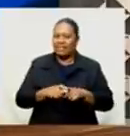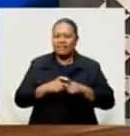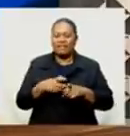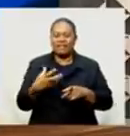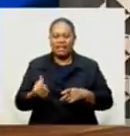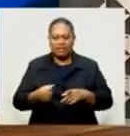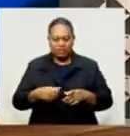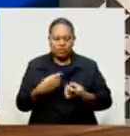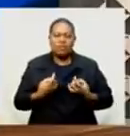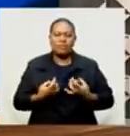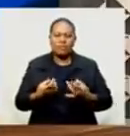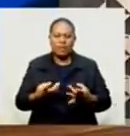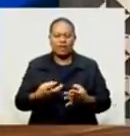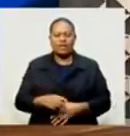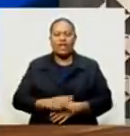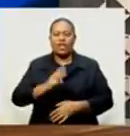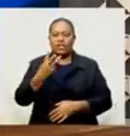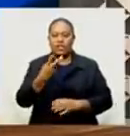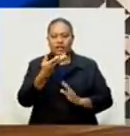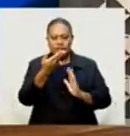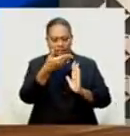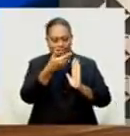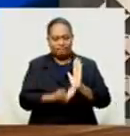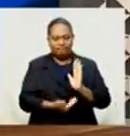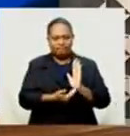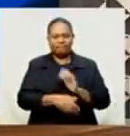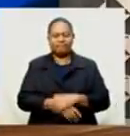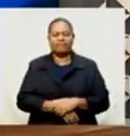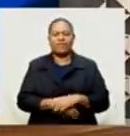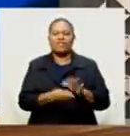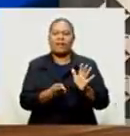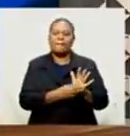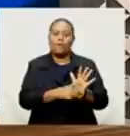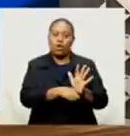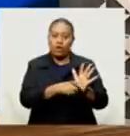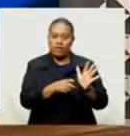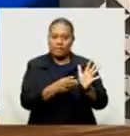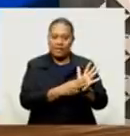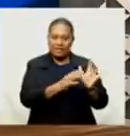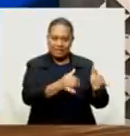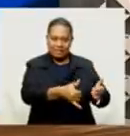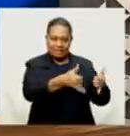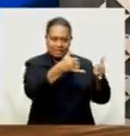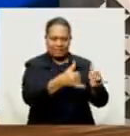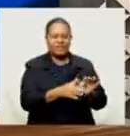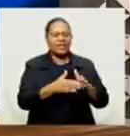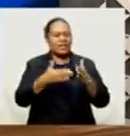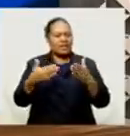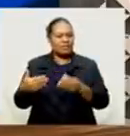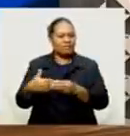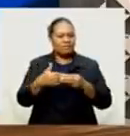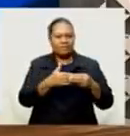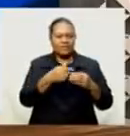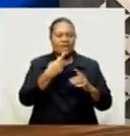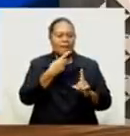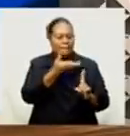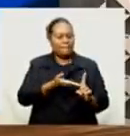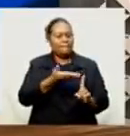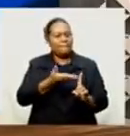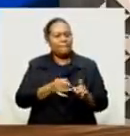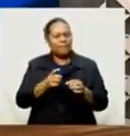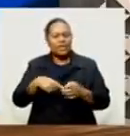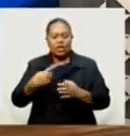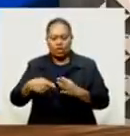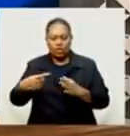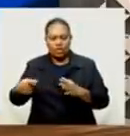against third-placed Wentworthville Magpies in the Ron Massey Cup. Pio Sethi will again lead the pack as Penyoni Tangitui Moore